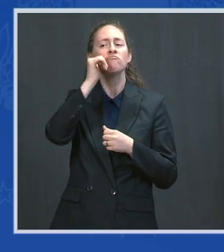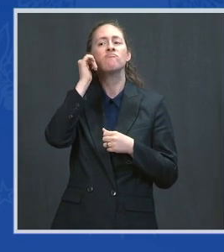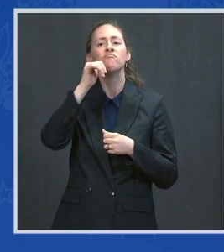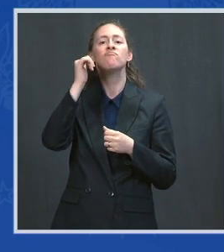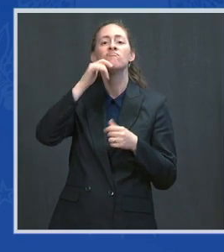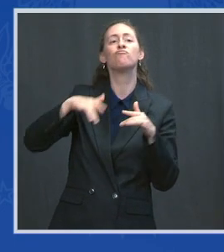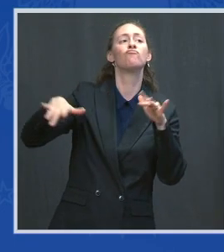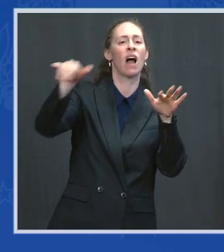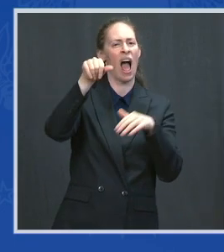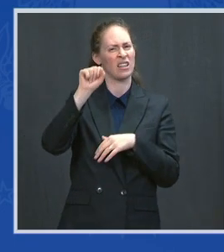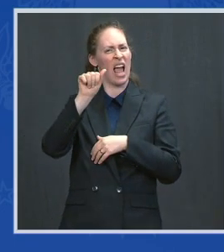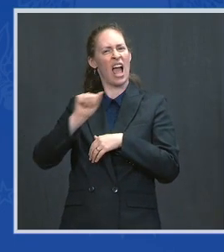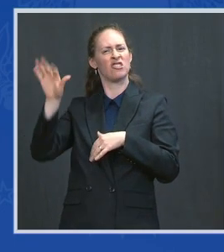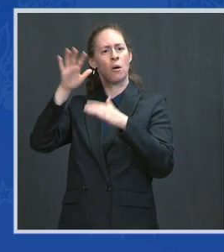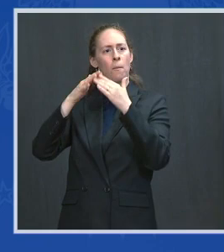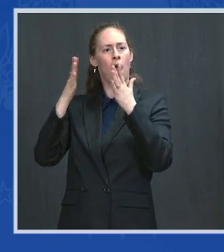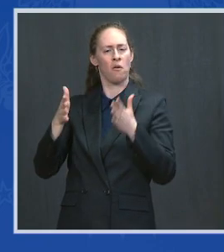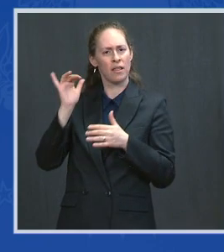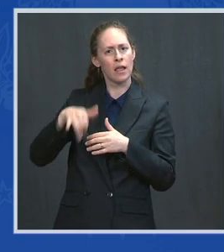past year